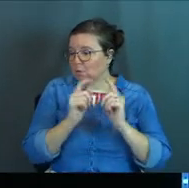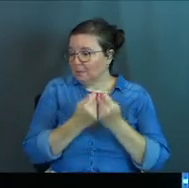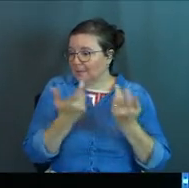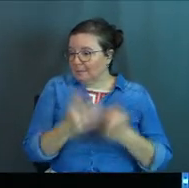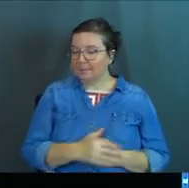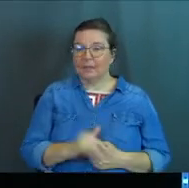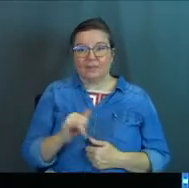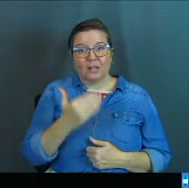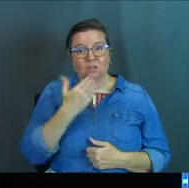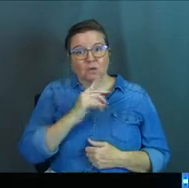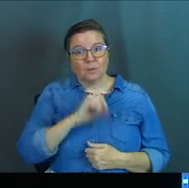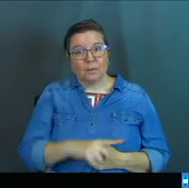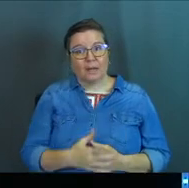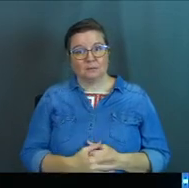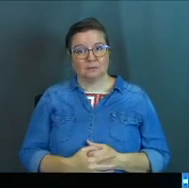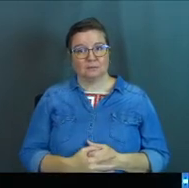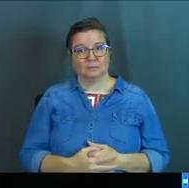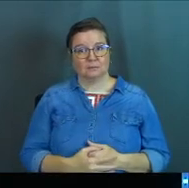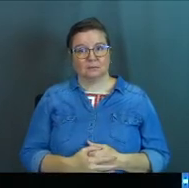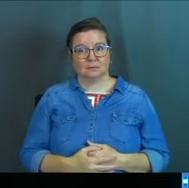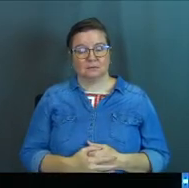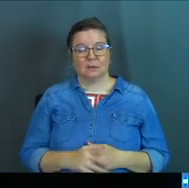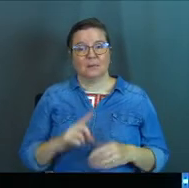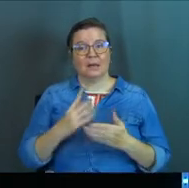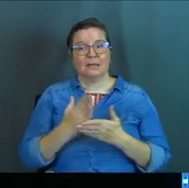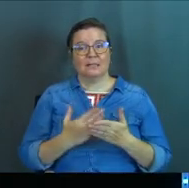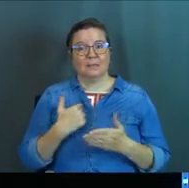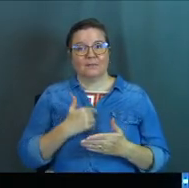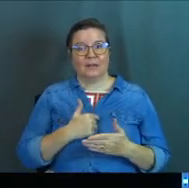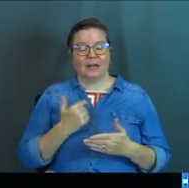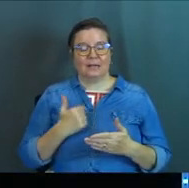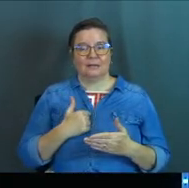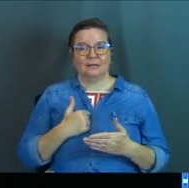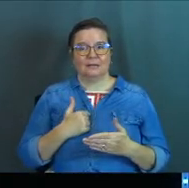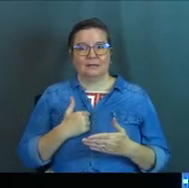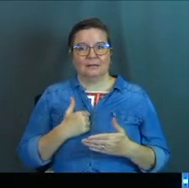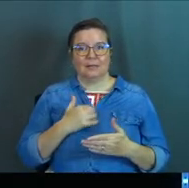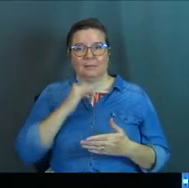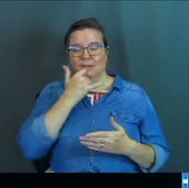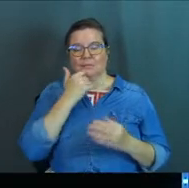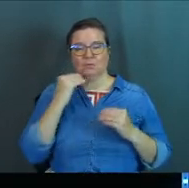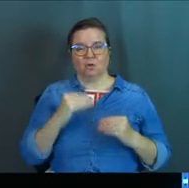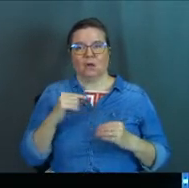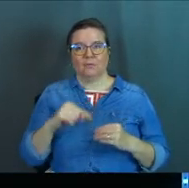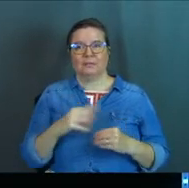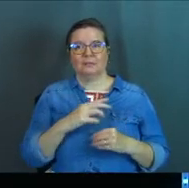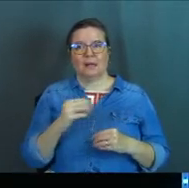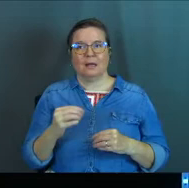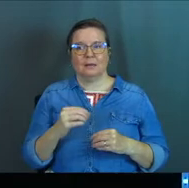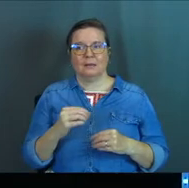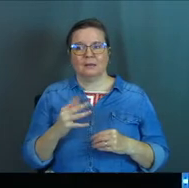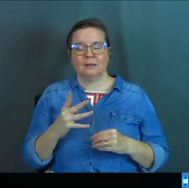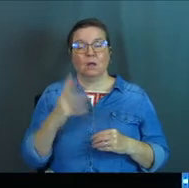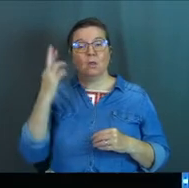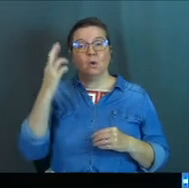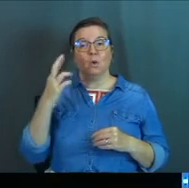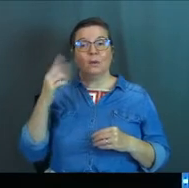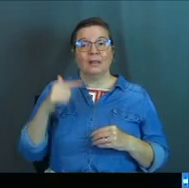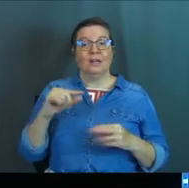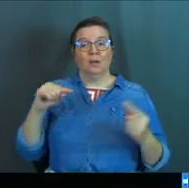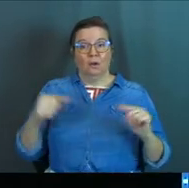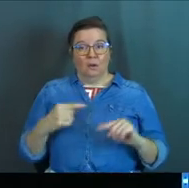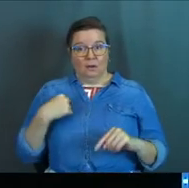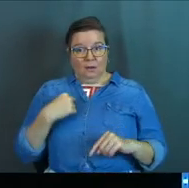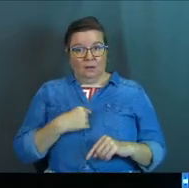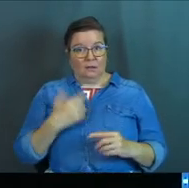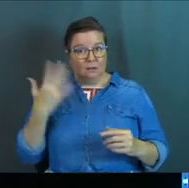team. Like, that's a good response. But some of us have been mistaught this. And the reason that this